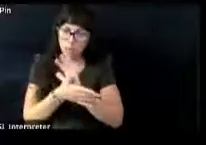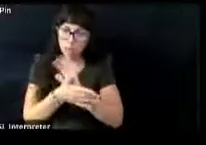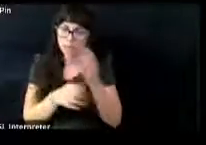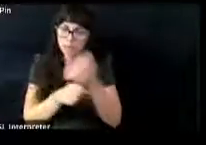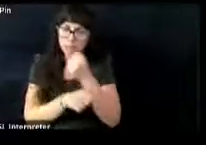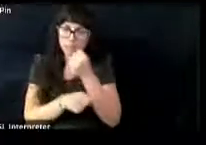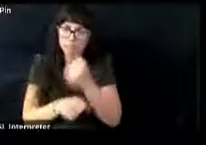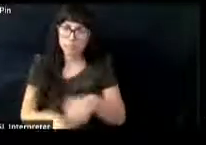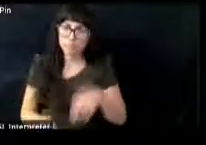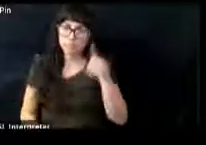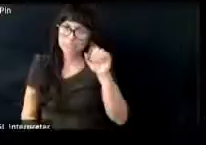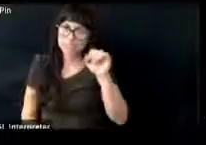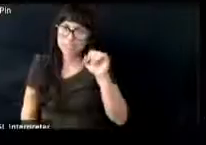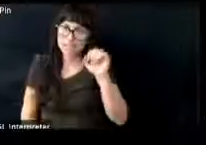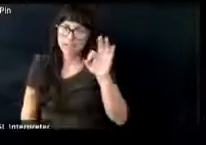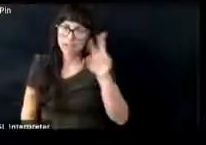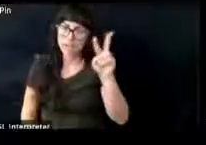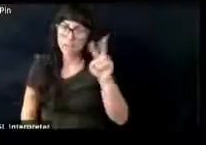another. Thank you.